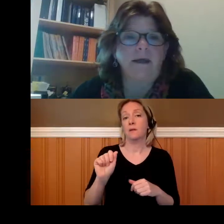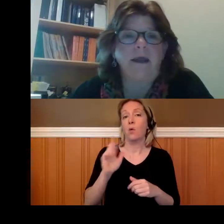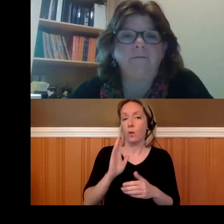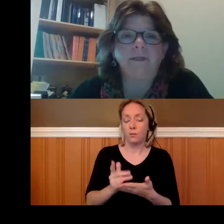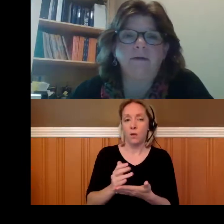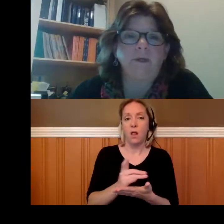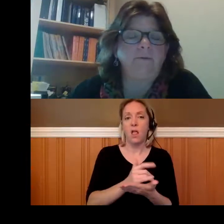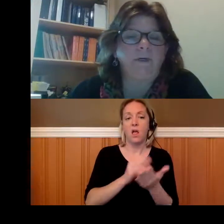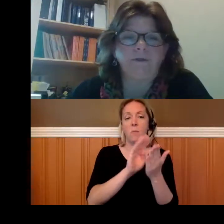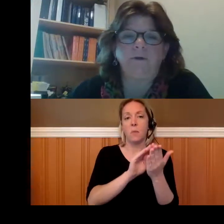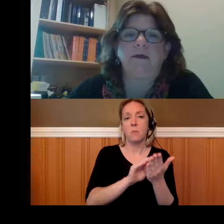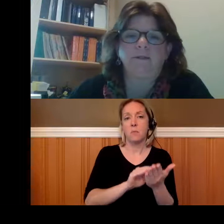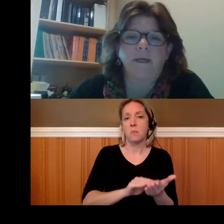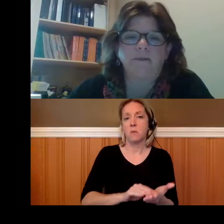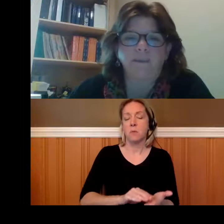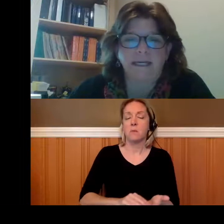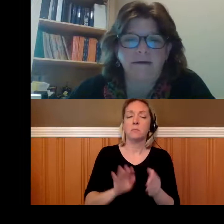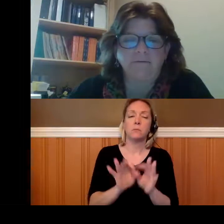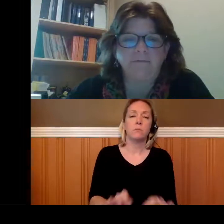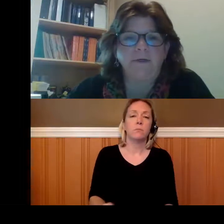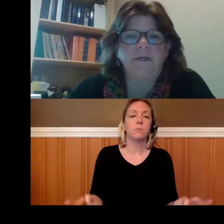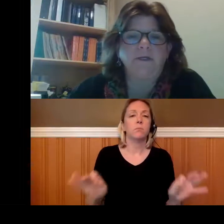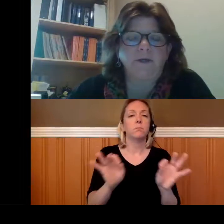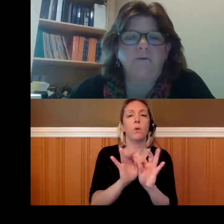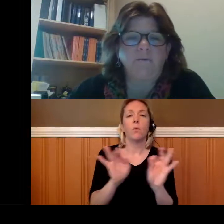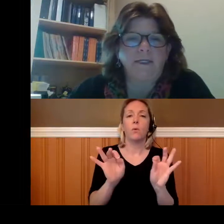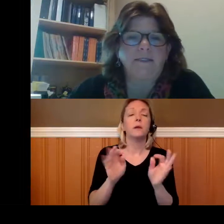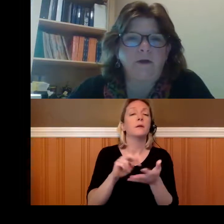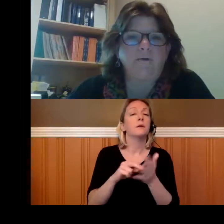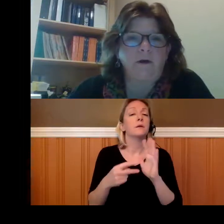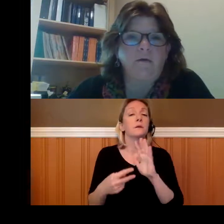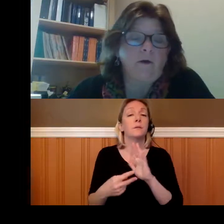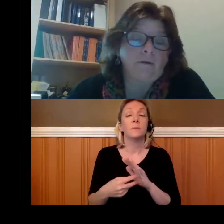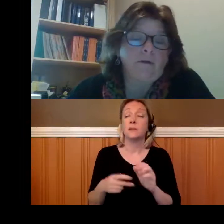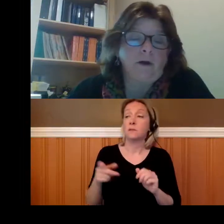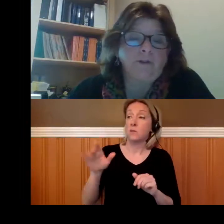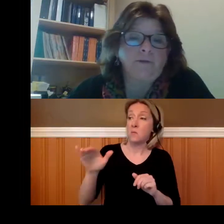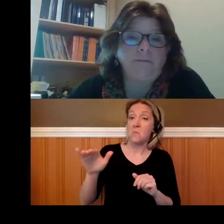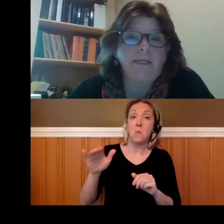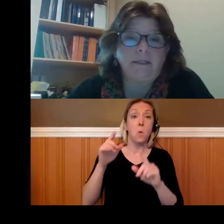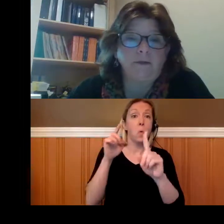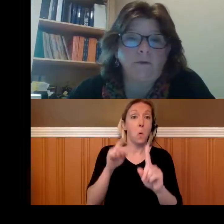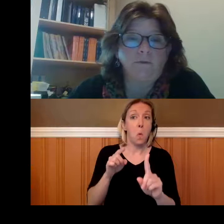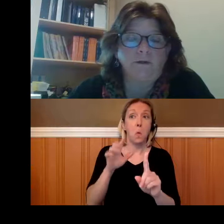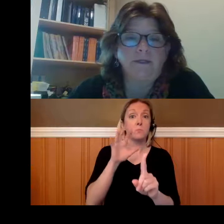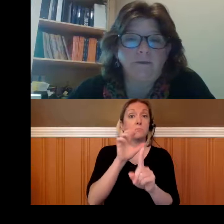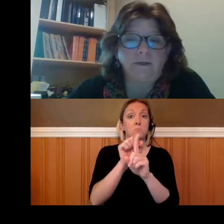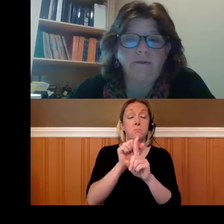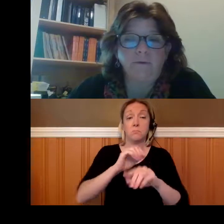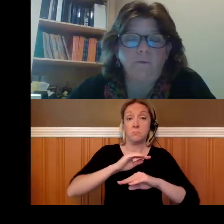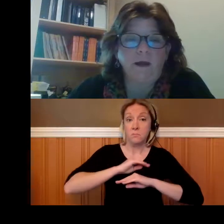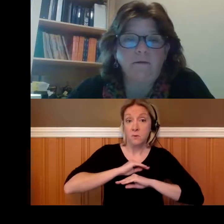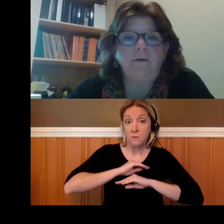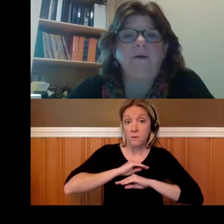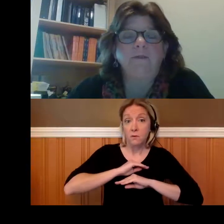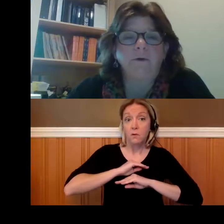we do now is based on data. So we need to know, are our children meeting these goals? Are they doing well? So we're